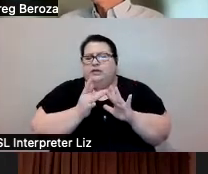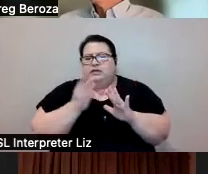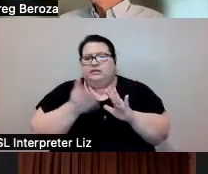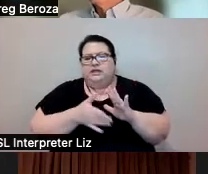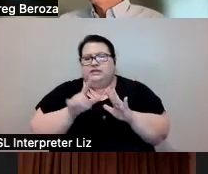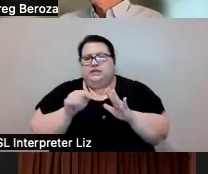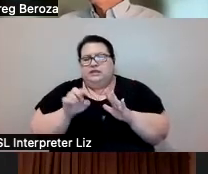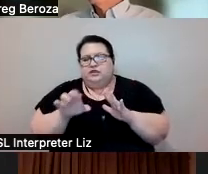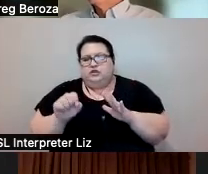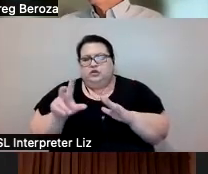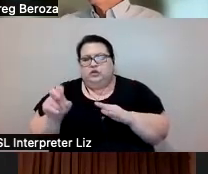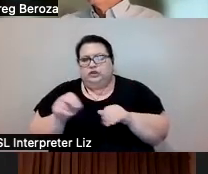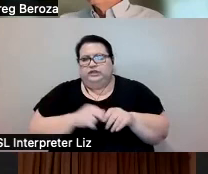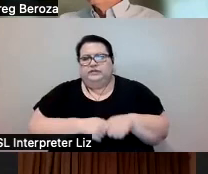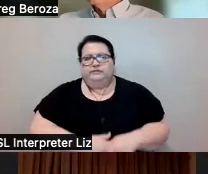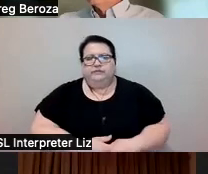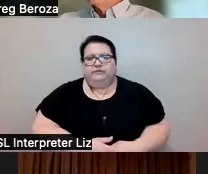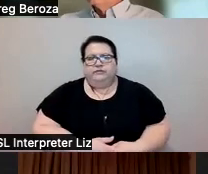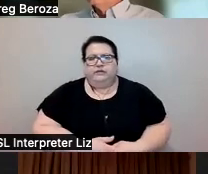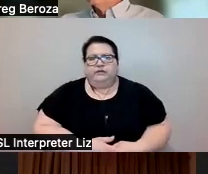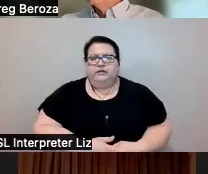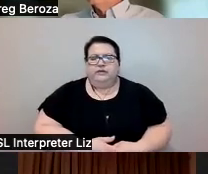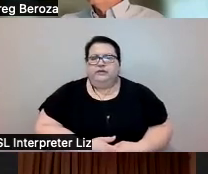scec.org/webinar/Landers30. And